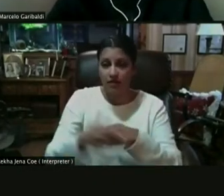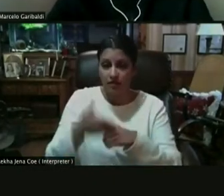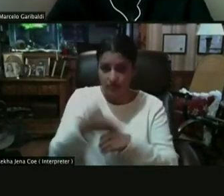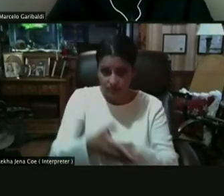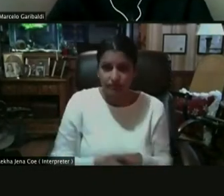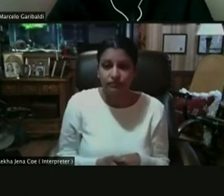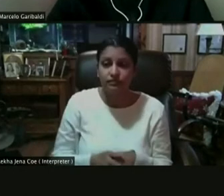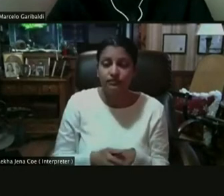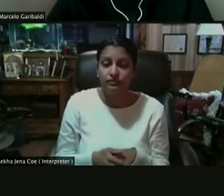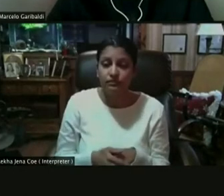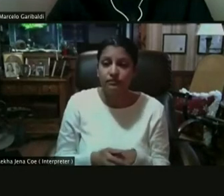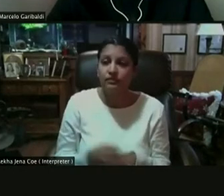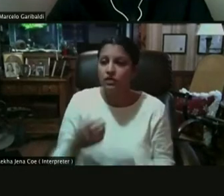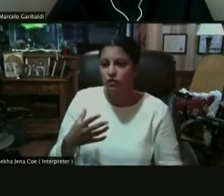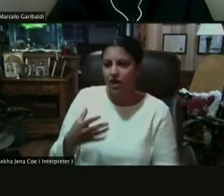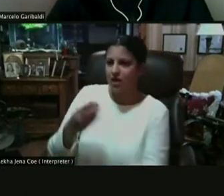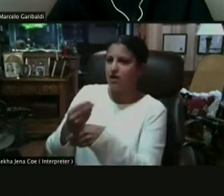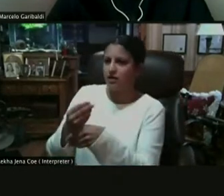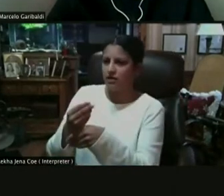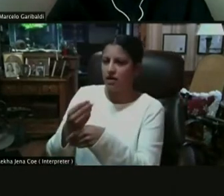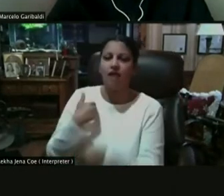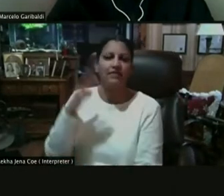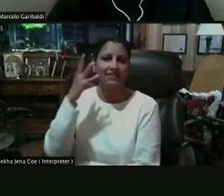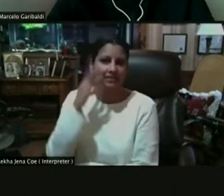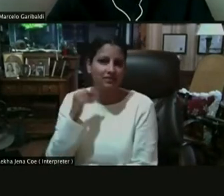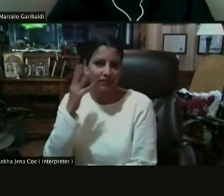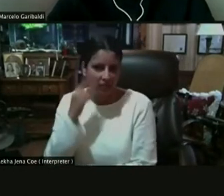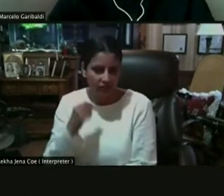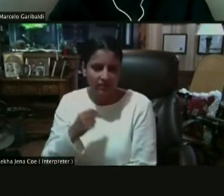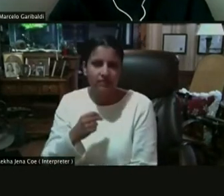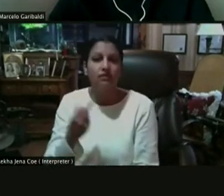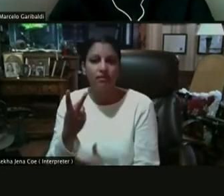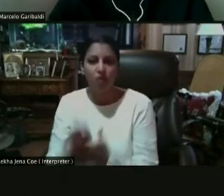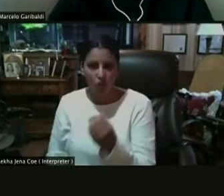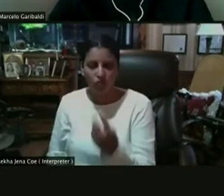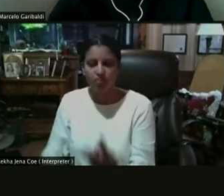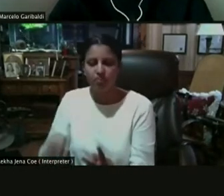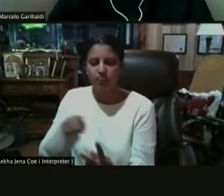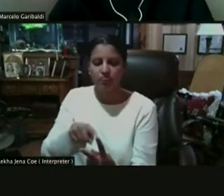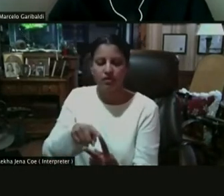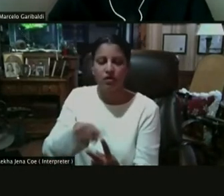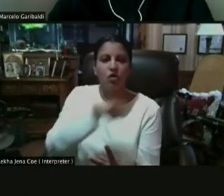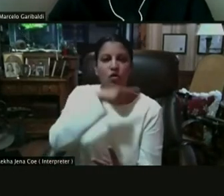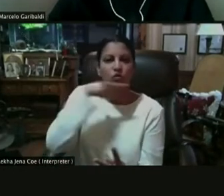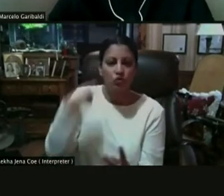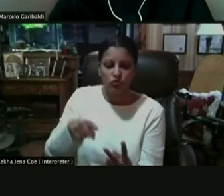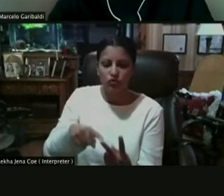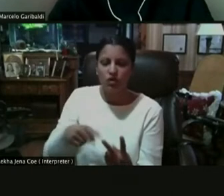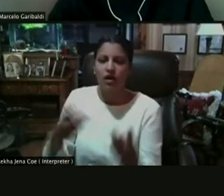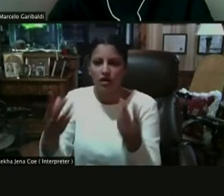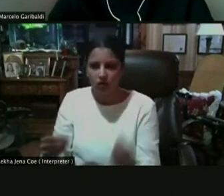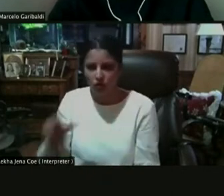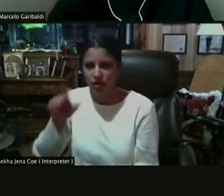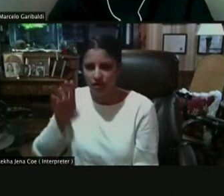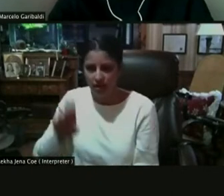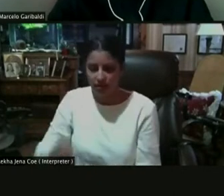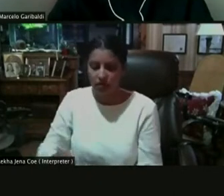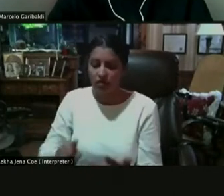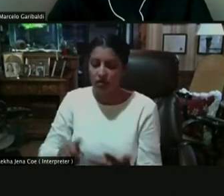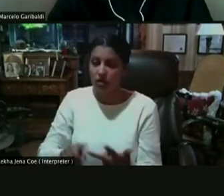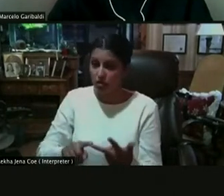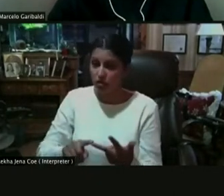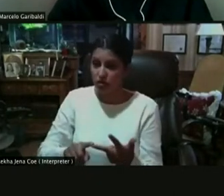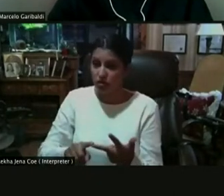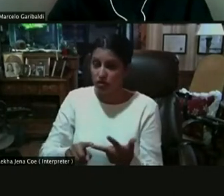Just to add on to that, because I have experience in the wet lab and the dry lab, and then the third experience would be to interact with